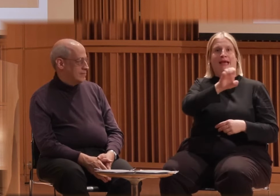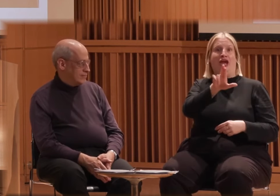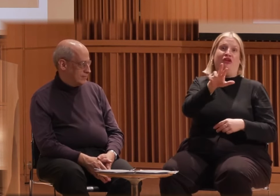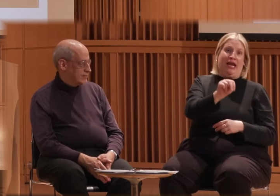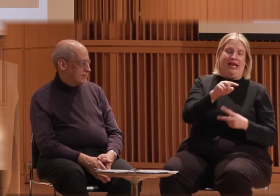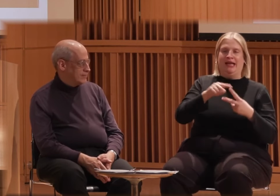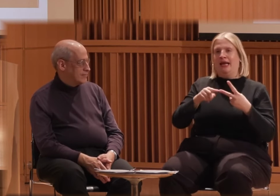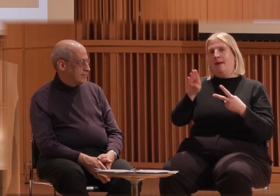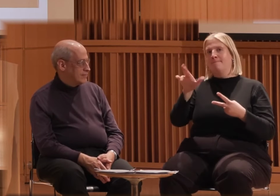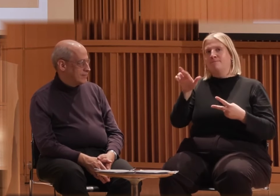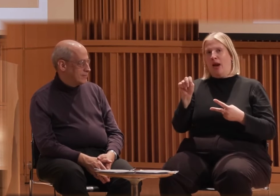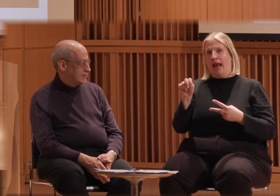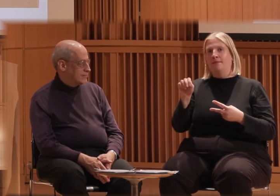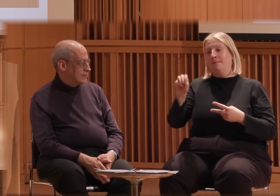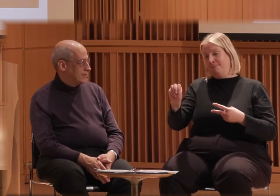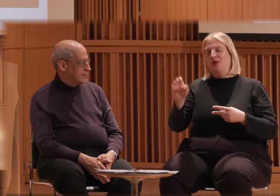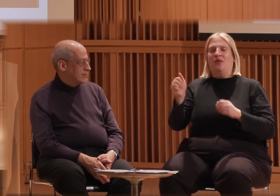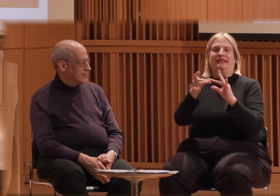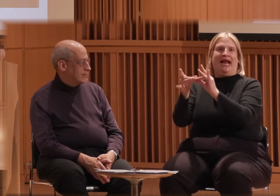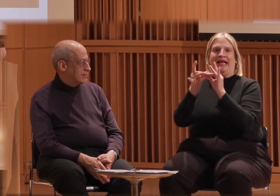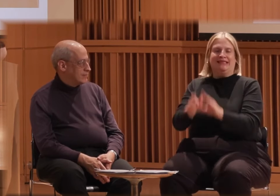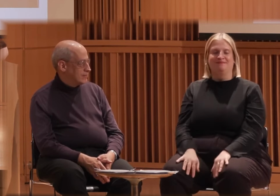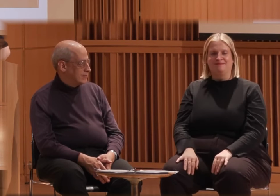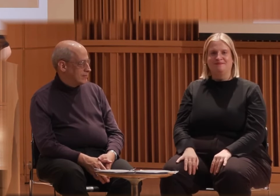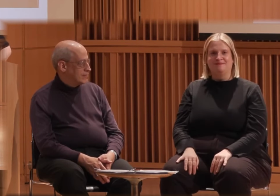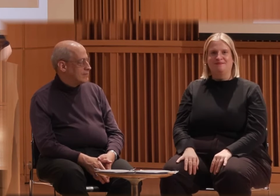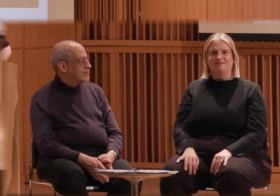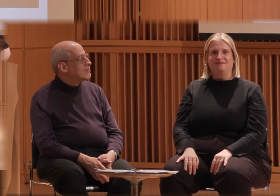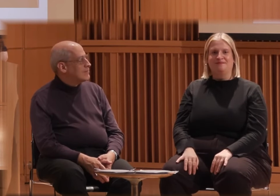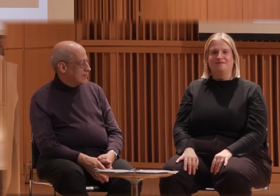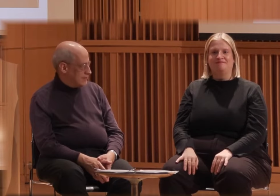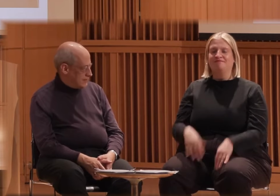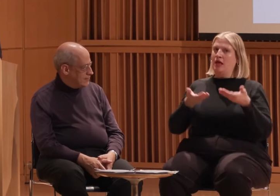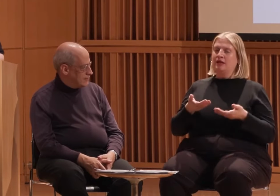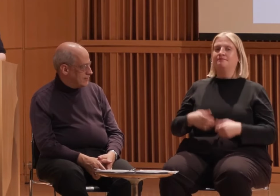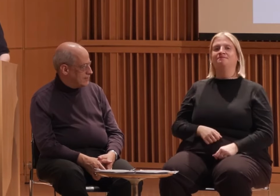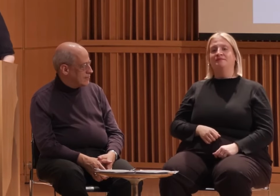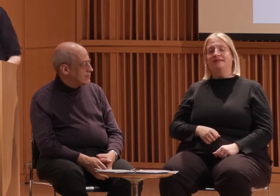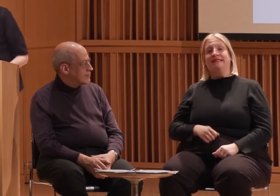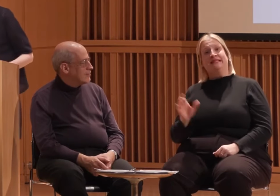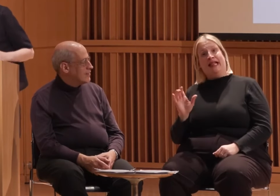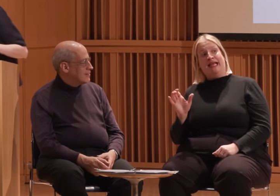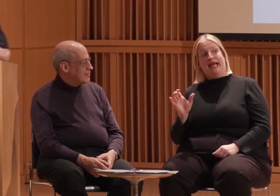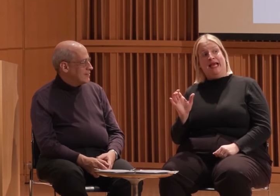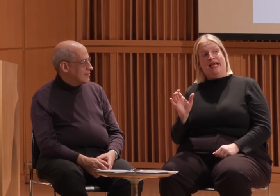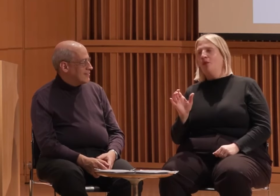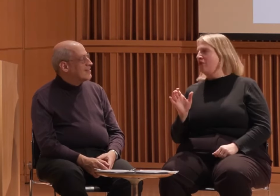Bram Weiser of Sign Nexus. Thank you very much. Now, please welcome Celina and Merlin.